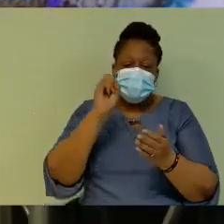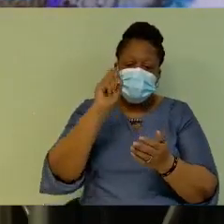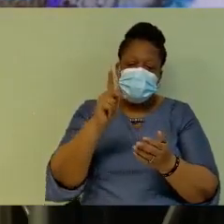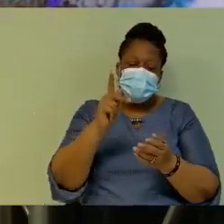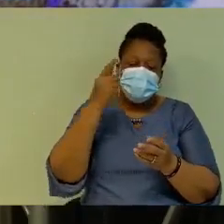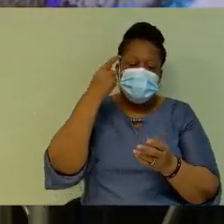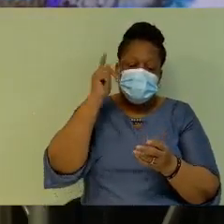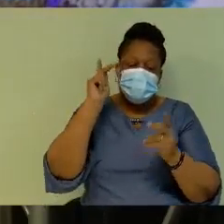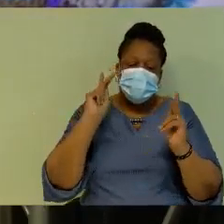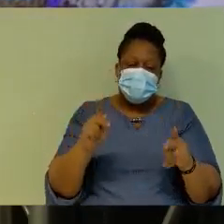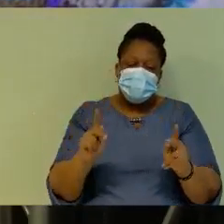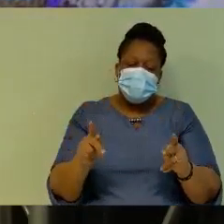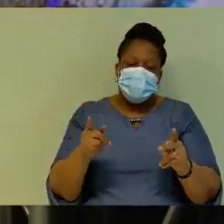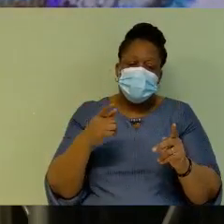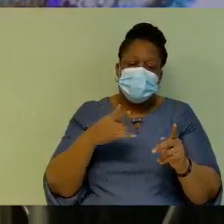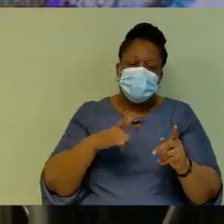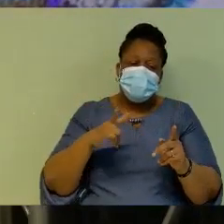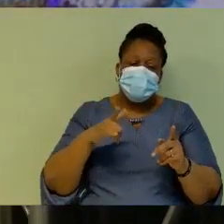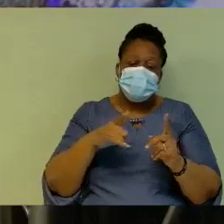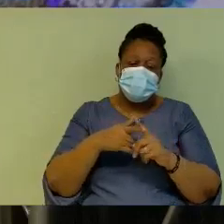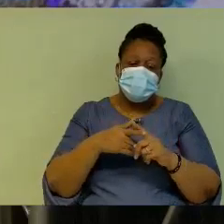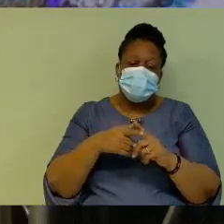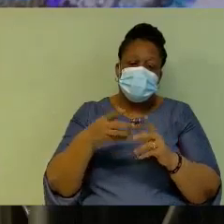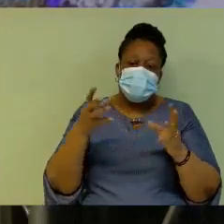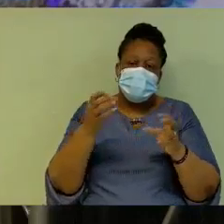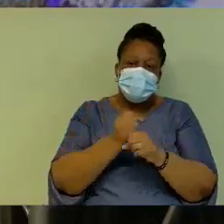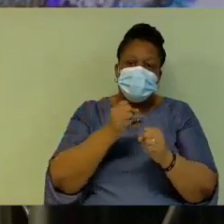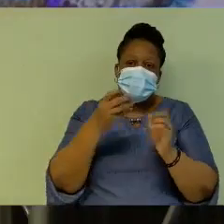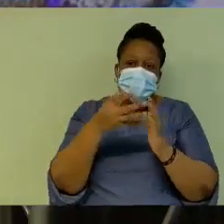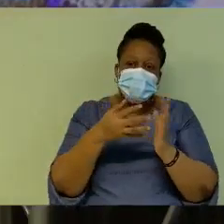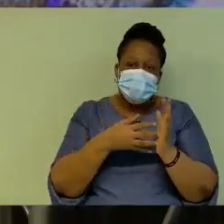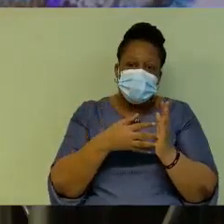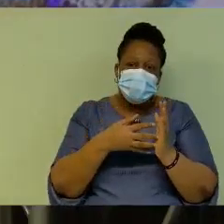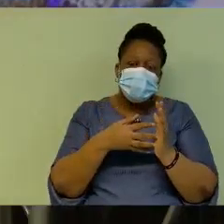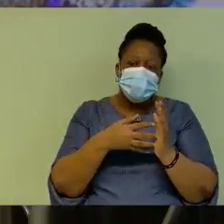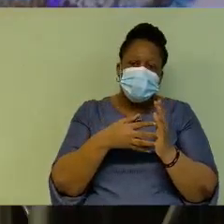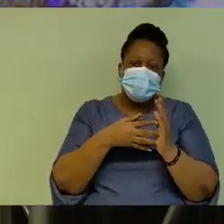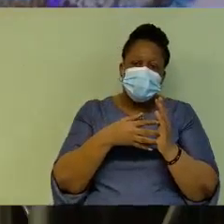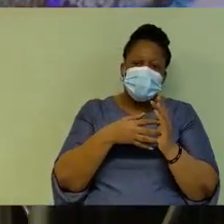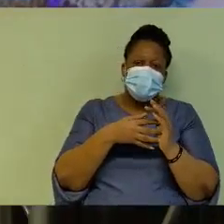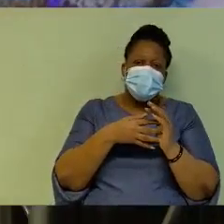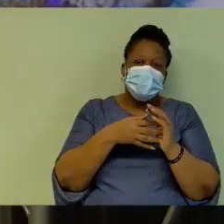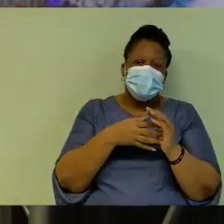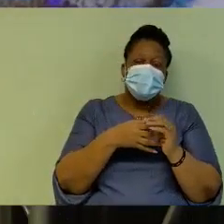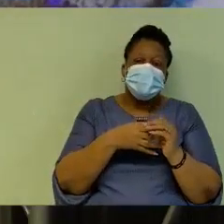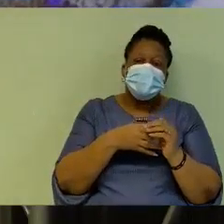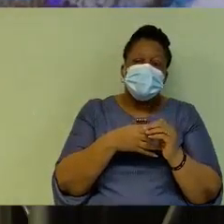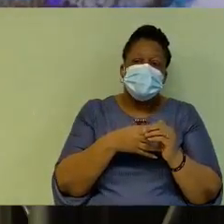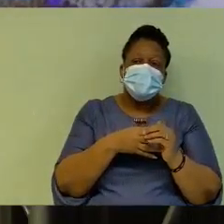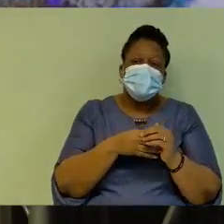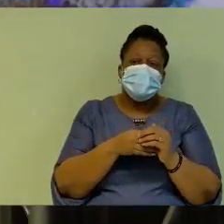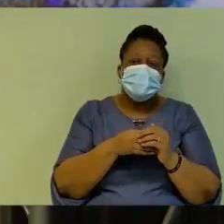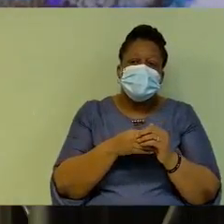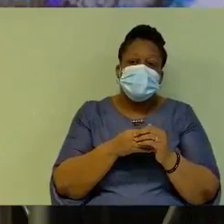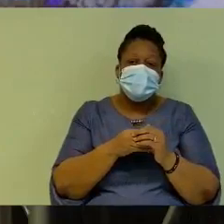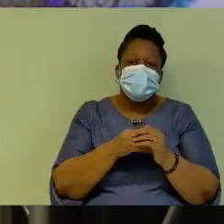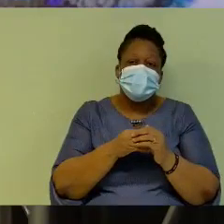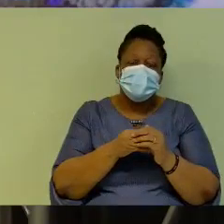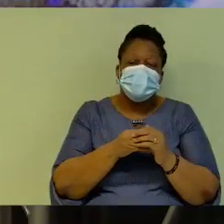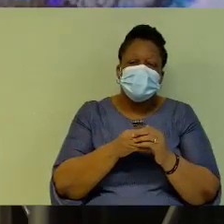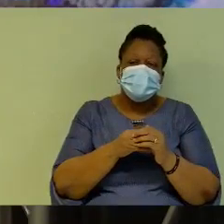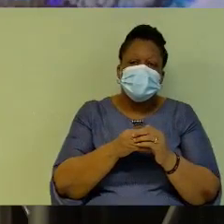before exit? So I think this last aspect of the question is a non-question, really, because anybody